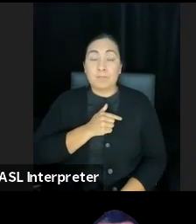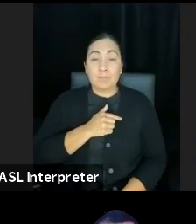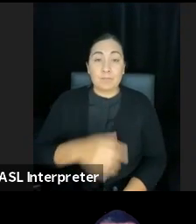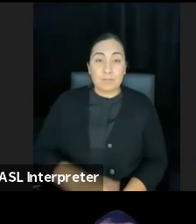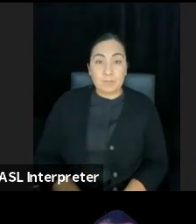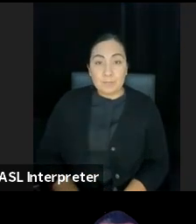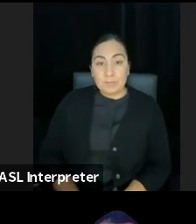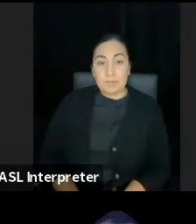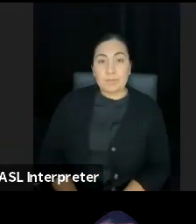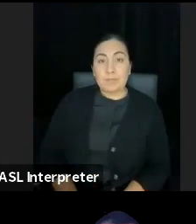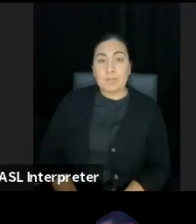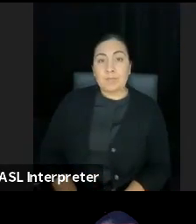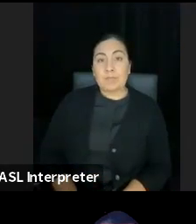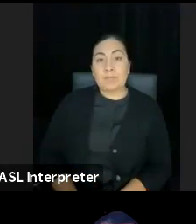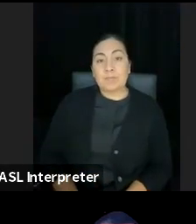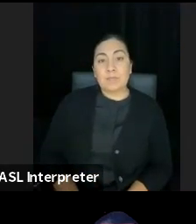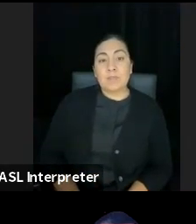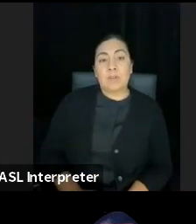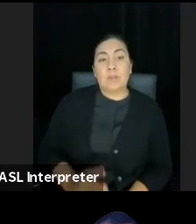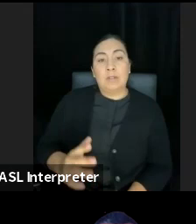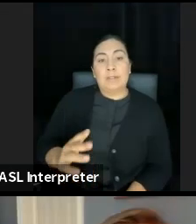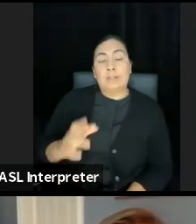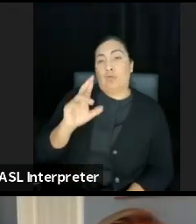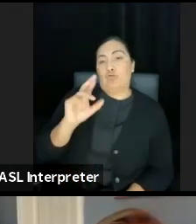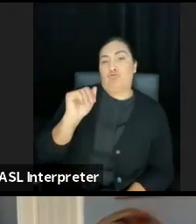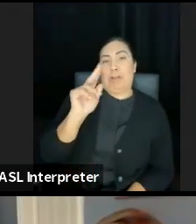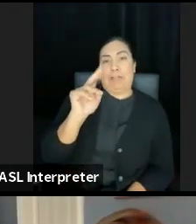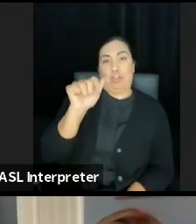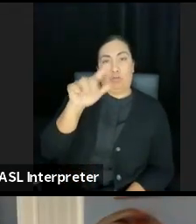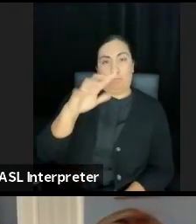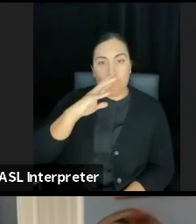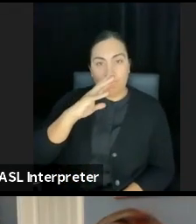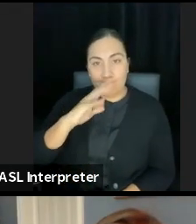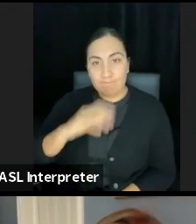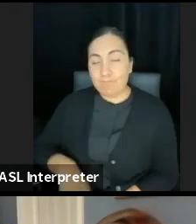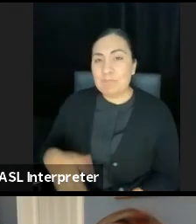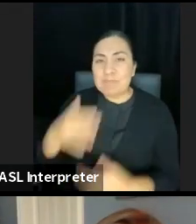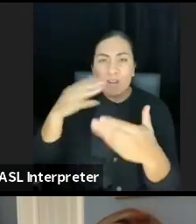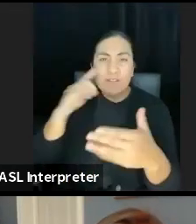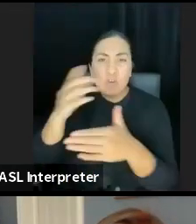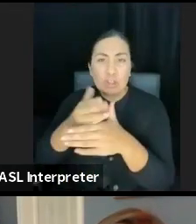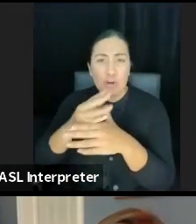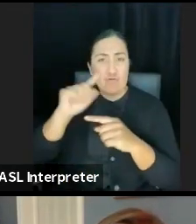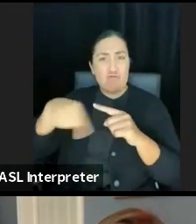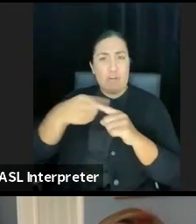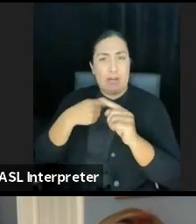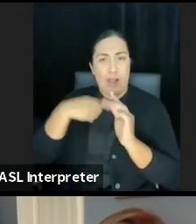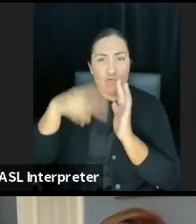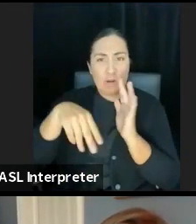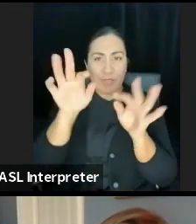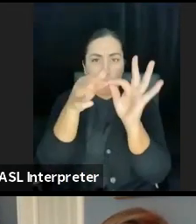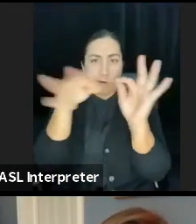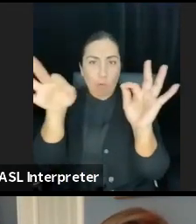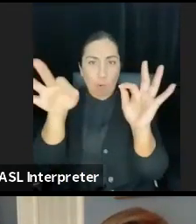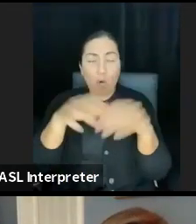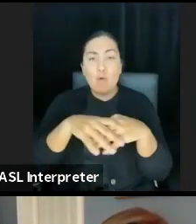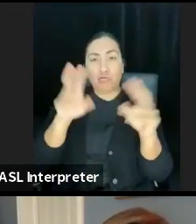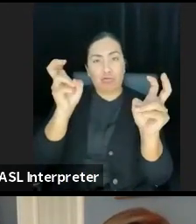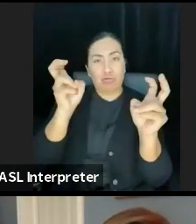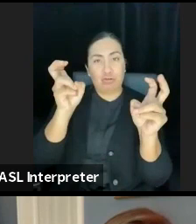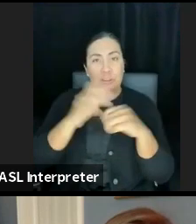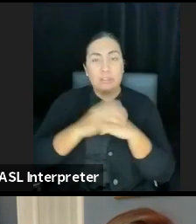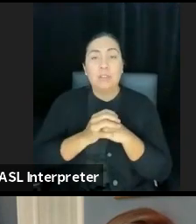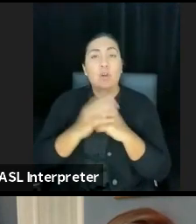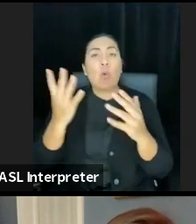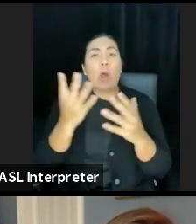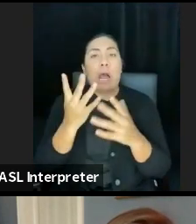When I read that quote, and thank you for sharing it, for me, what keeps coming up is how universally in